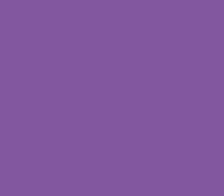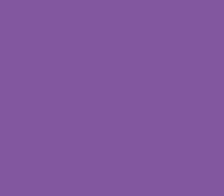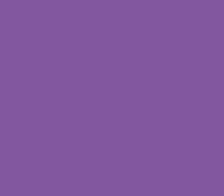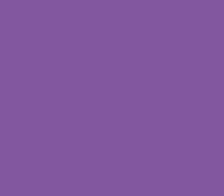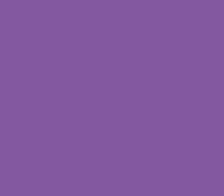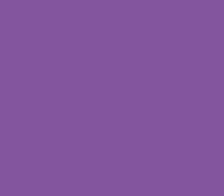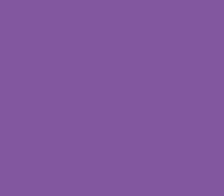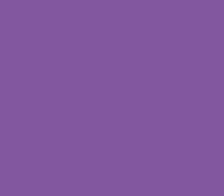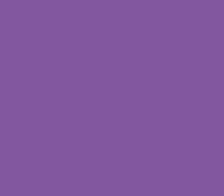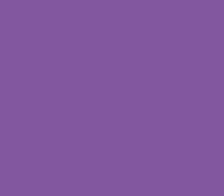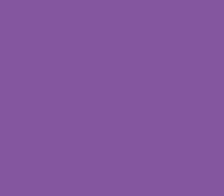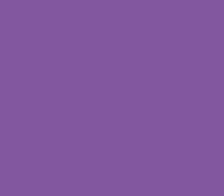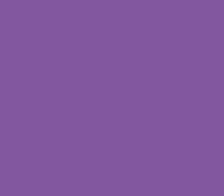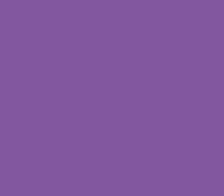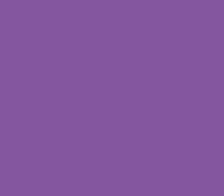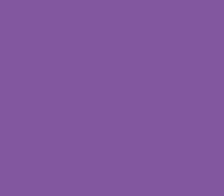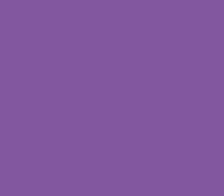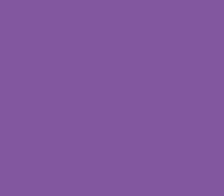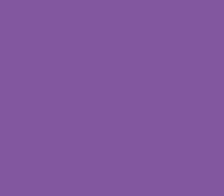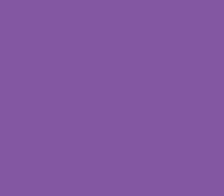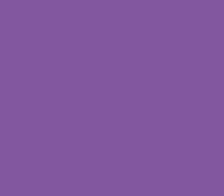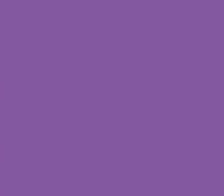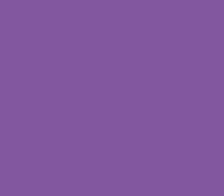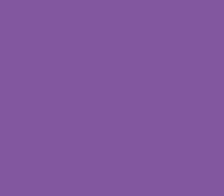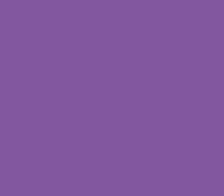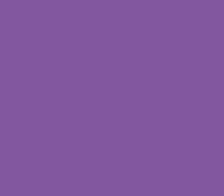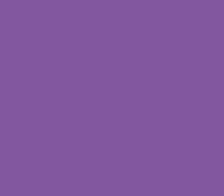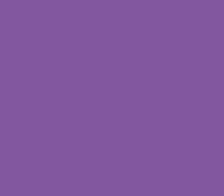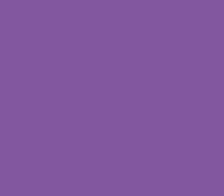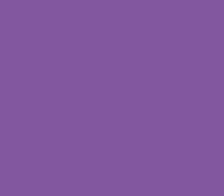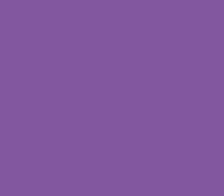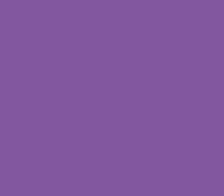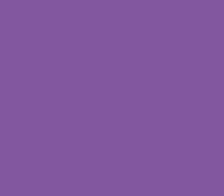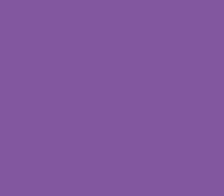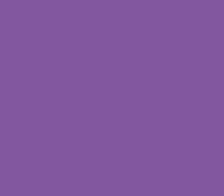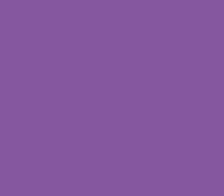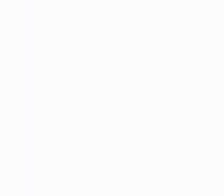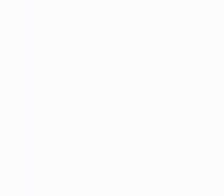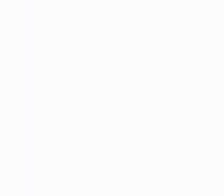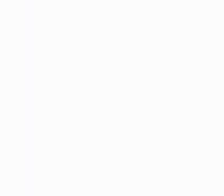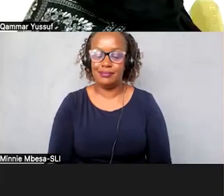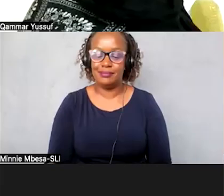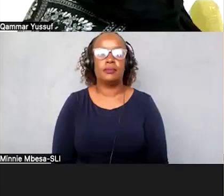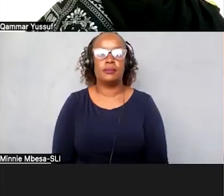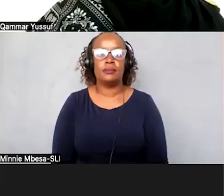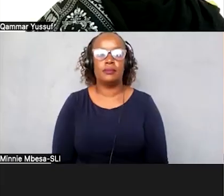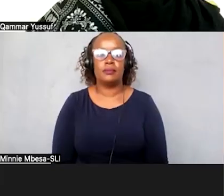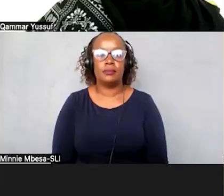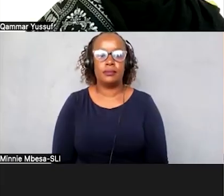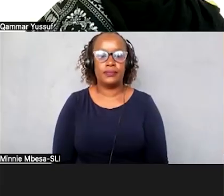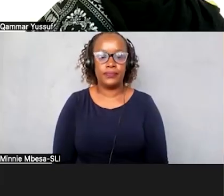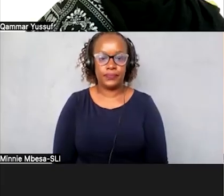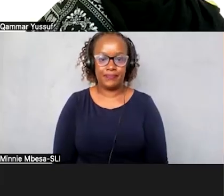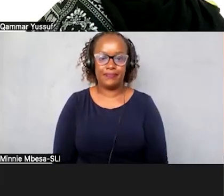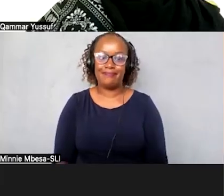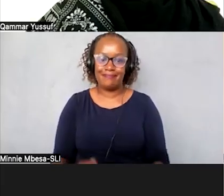it. You're now connected to the interpretation room and can enjoy the webinar in your own language.